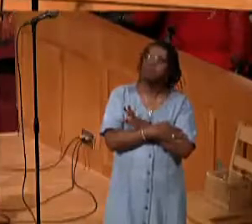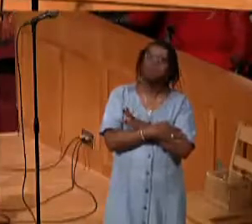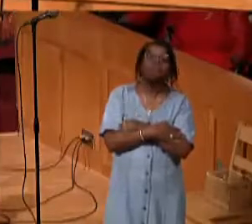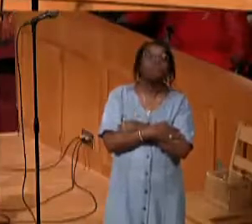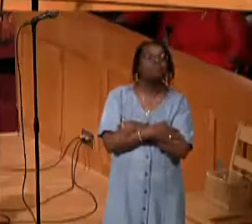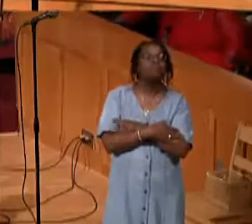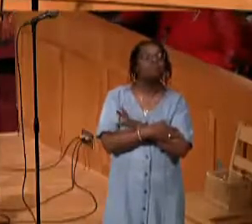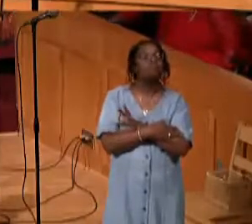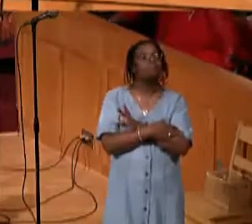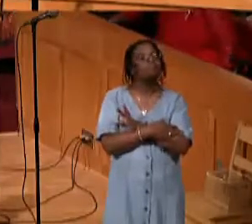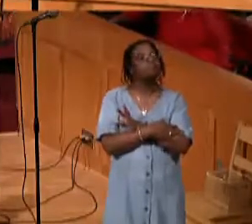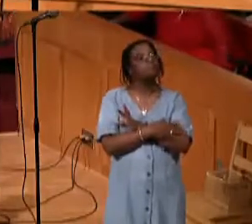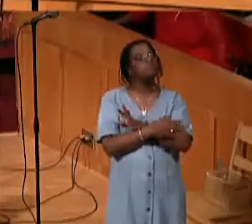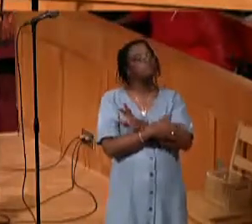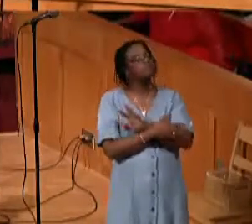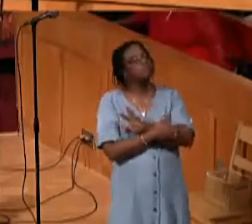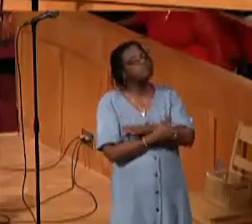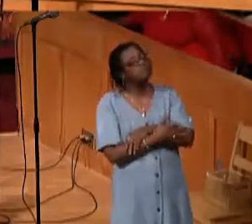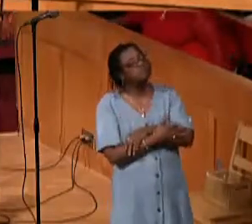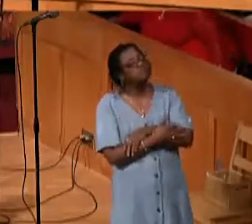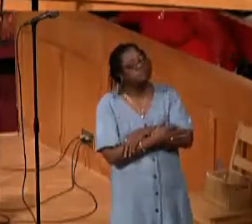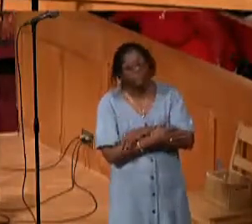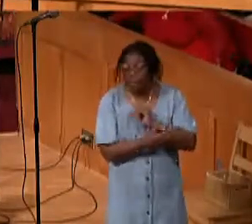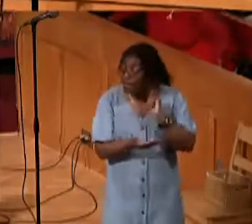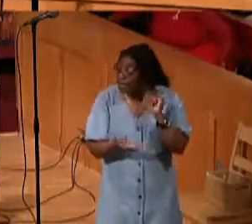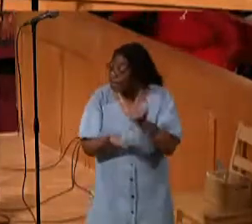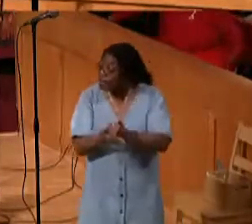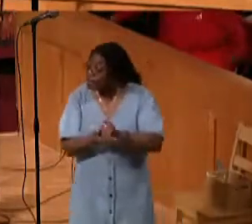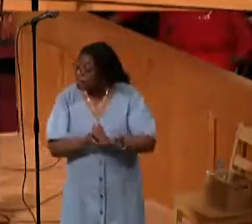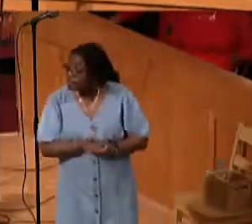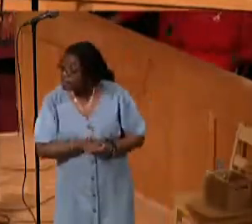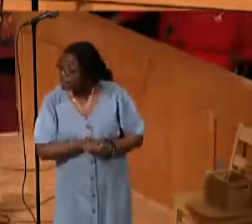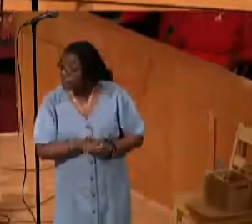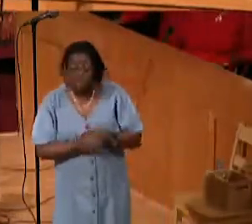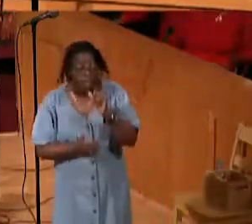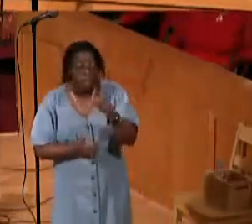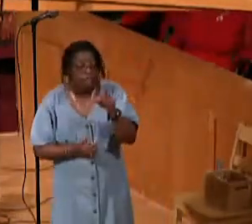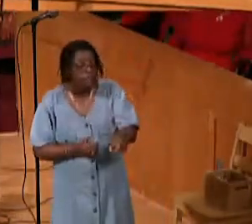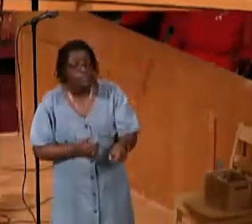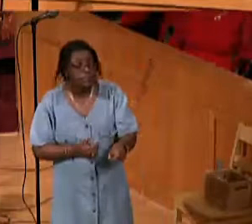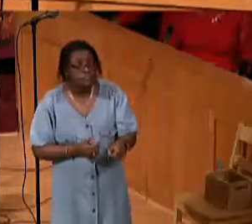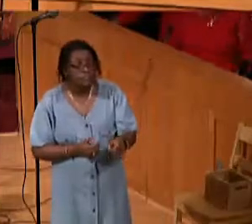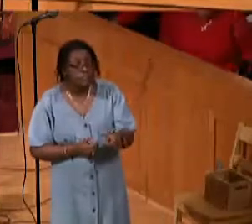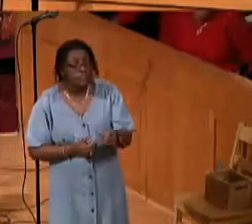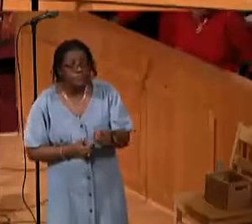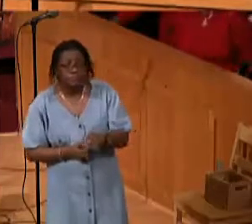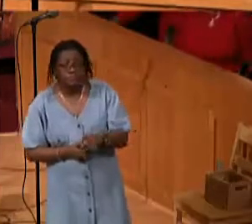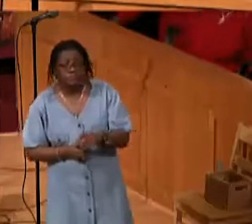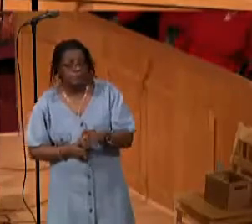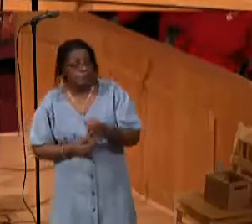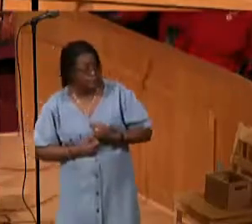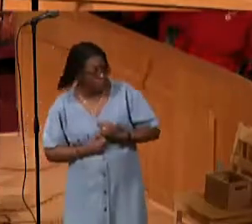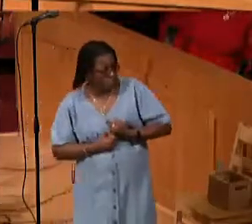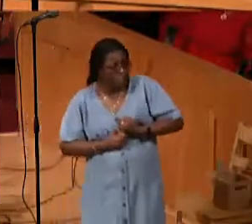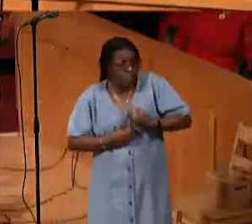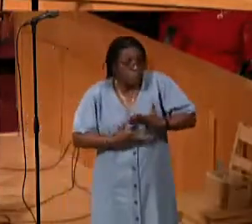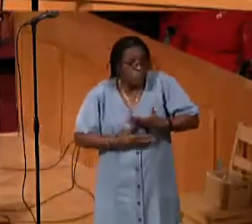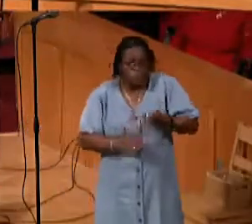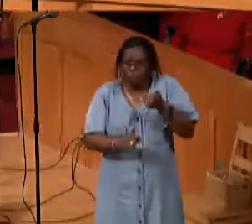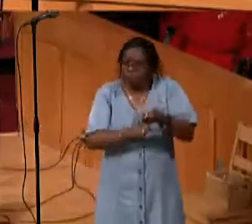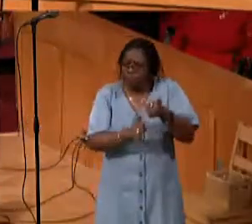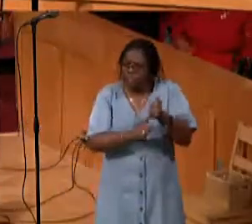Do I have a witness here? Amen. Amen. You ain't got to say it like I say it, but just something ought to come out your mouth.